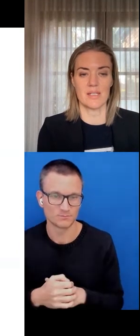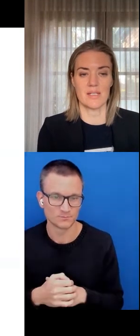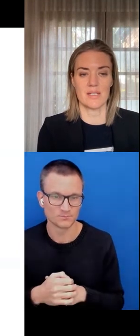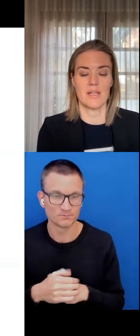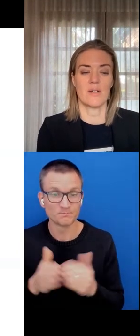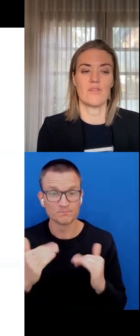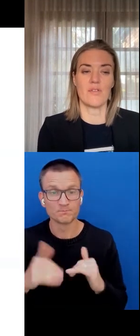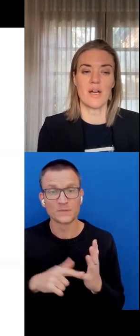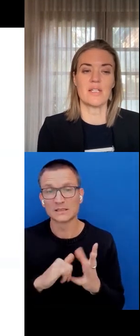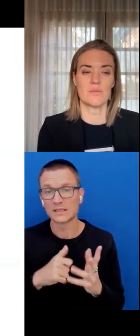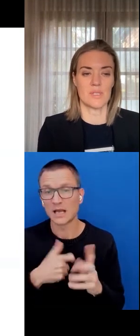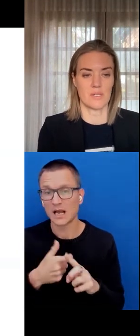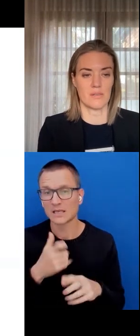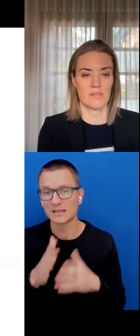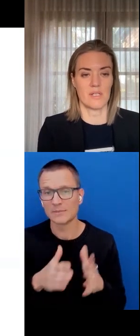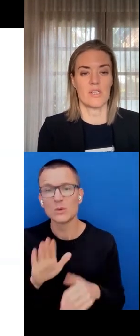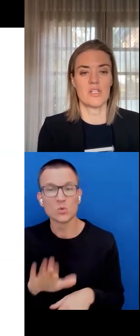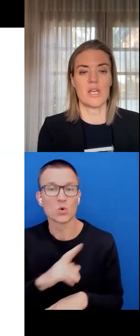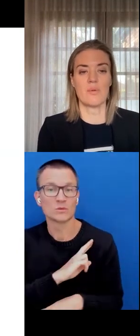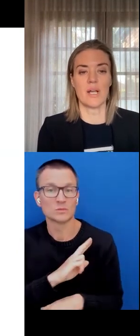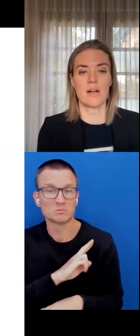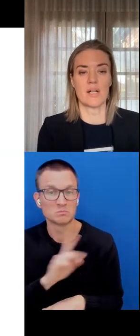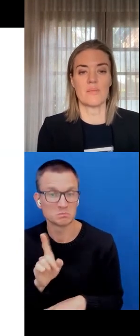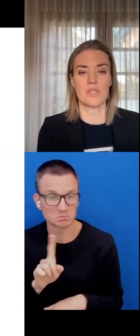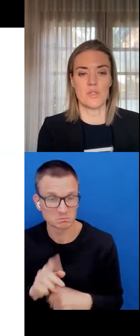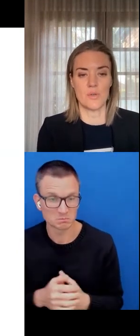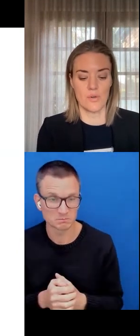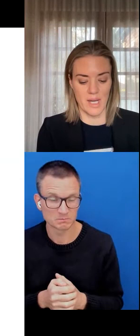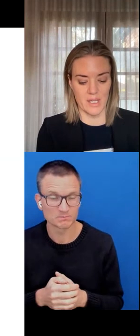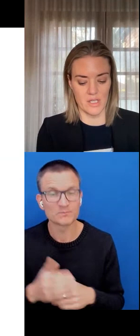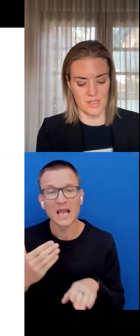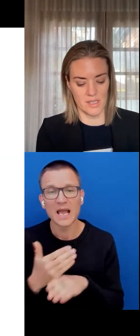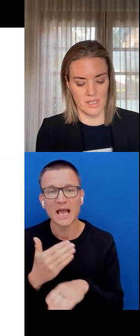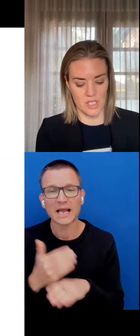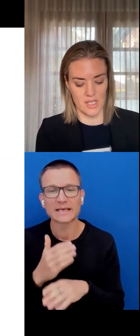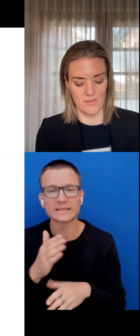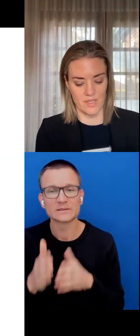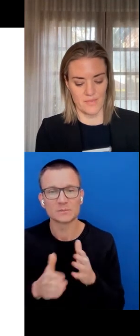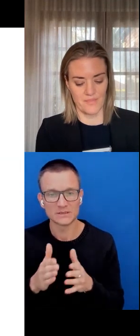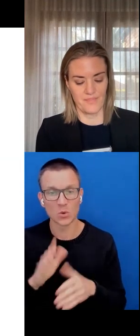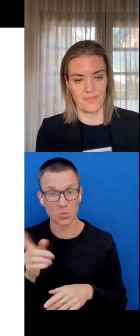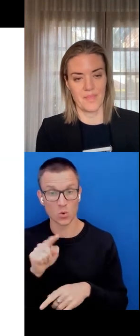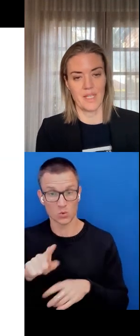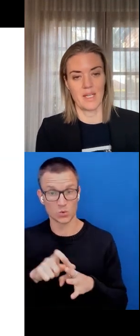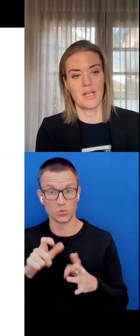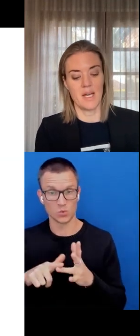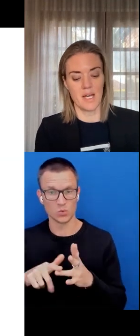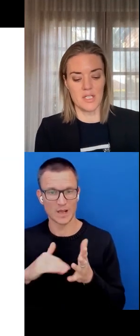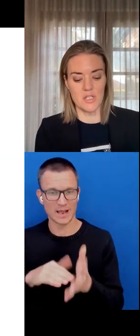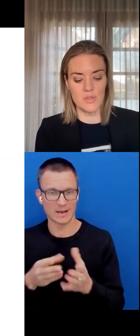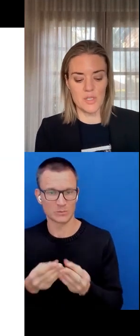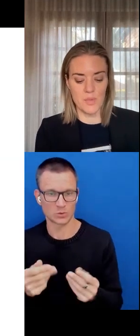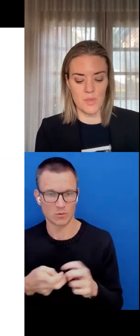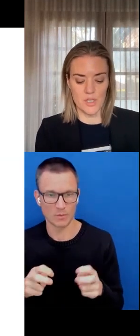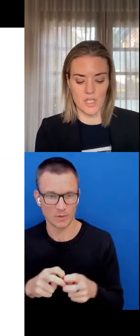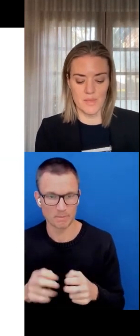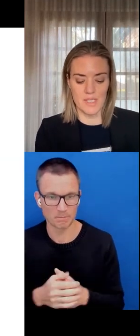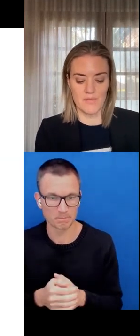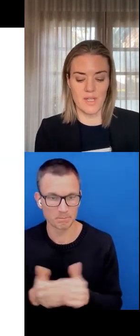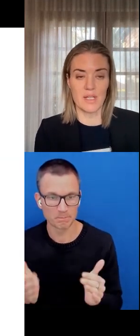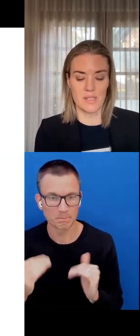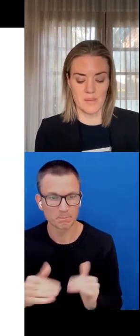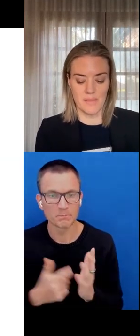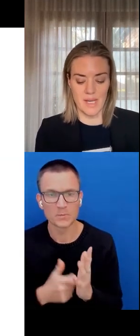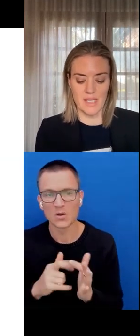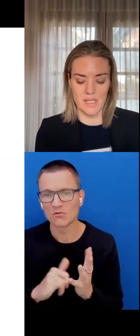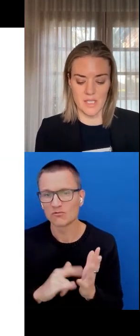it. And finally, the result, share what outcomes your actions achieved. Additional support documents